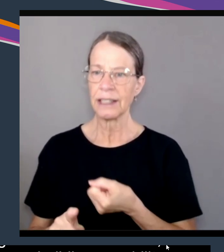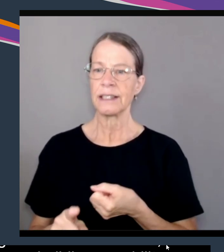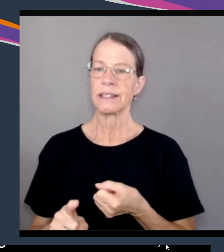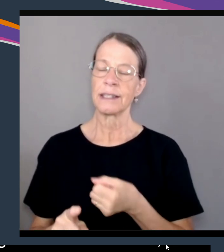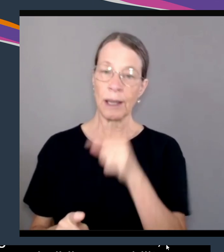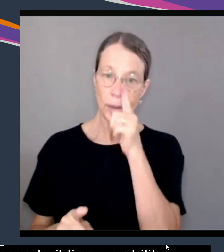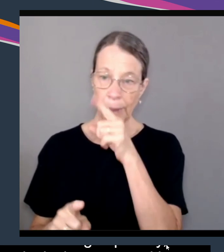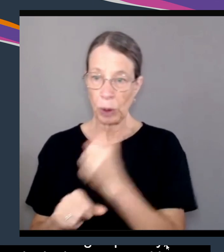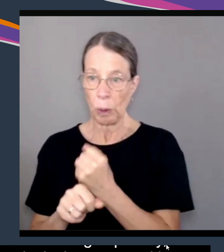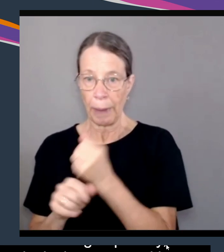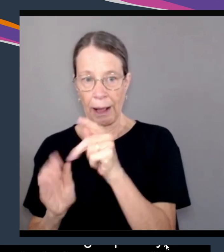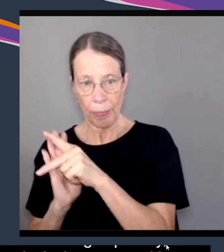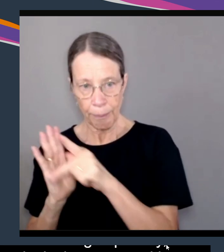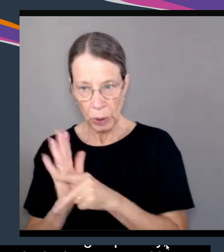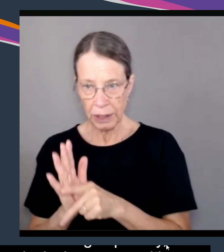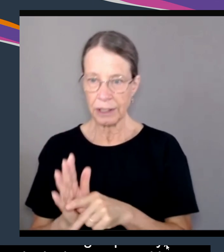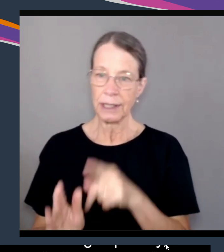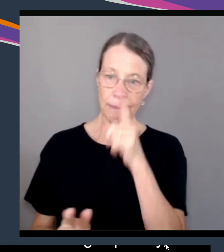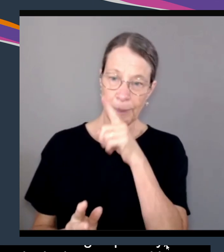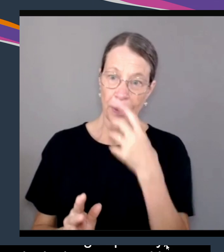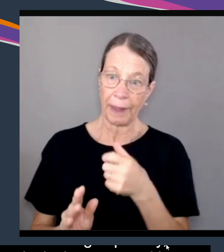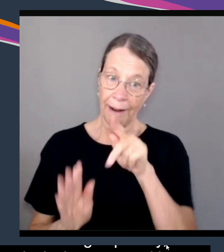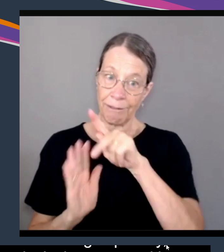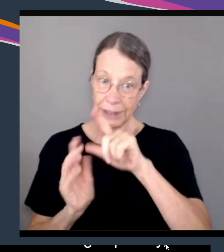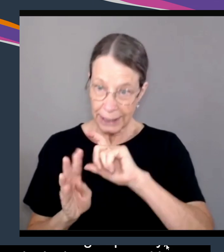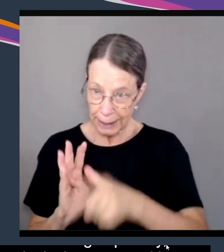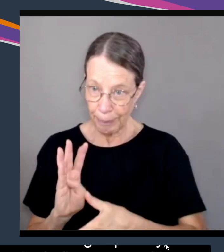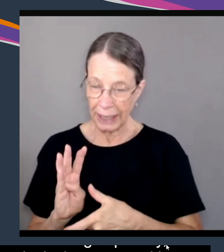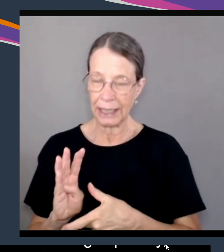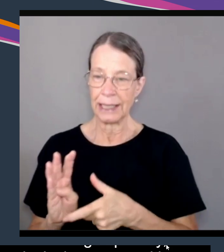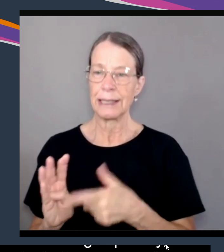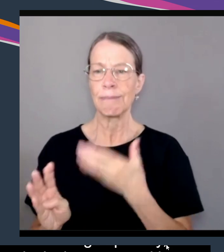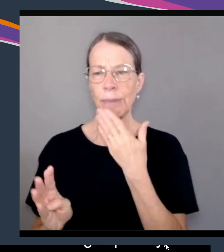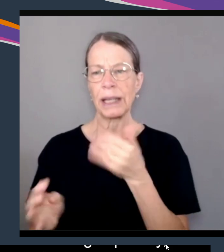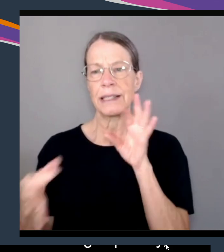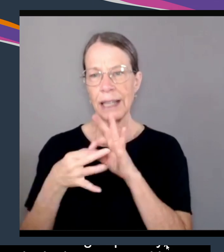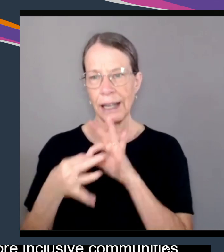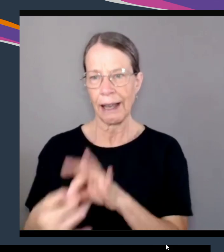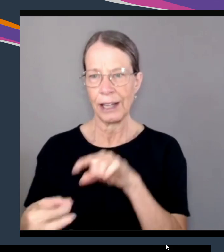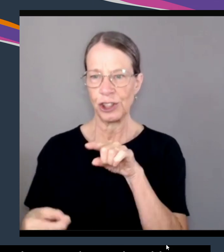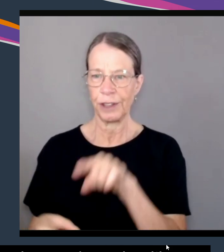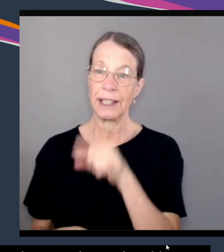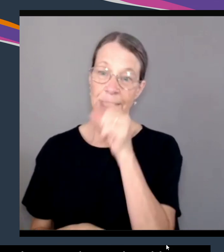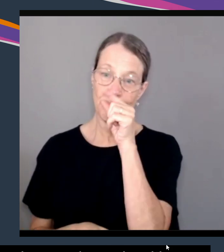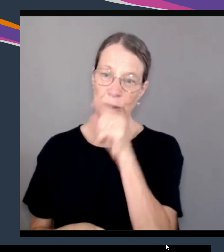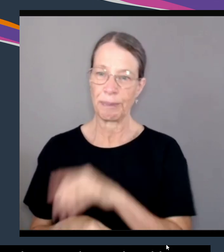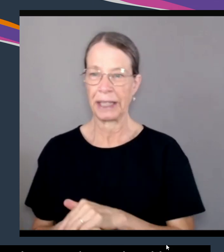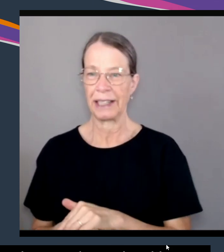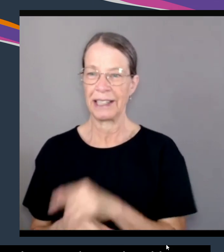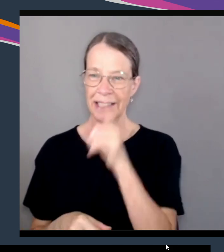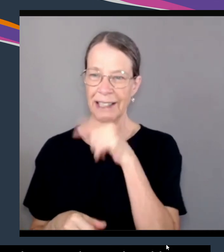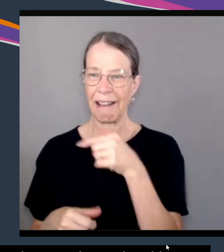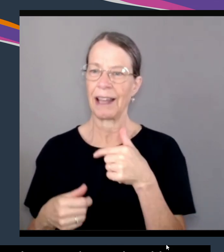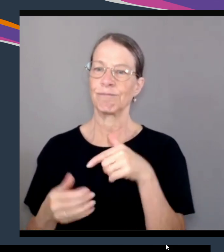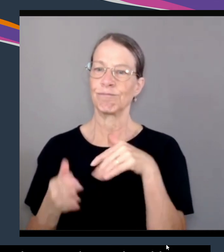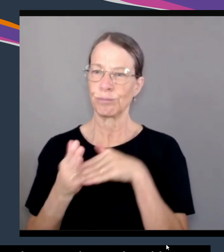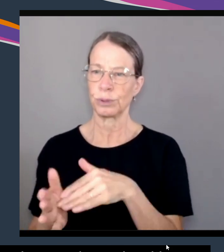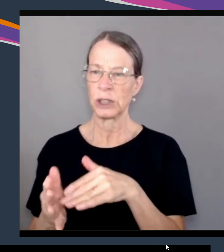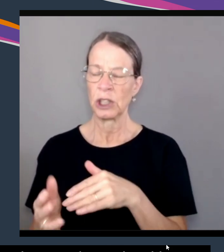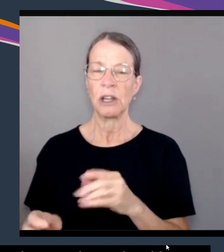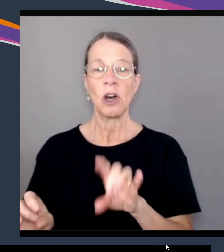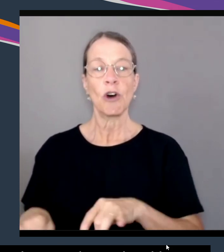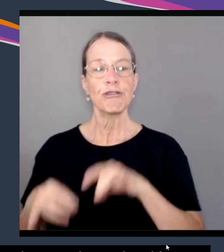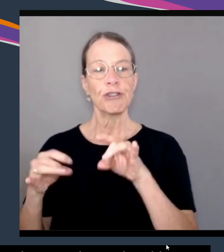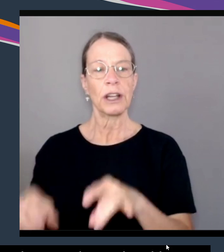engage with these opportunities and be part of shaping Australia's research future. So thank you all for the work that you do. Thank you for being here